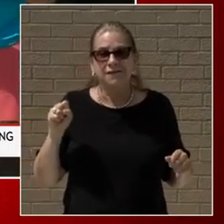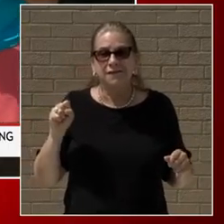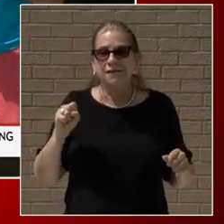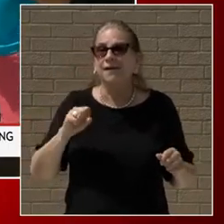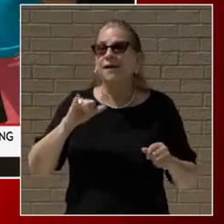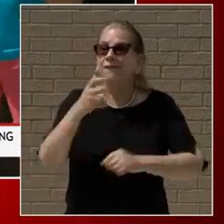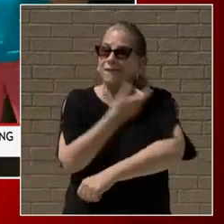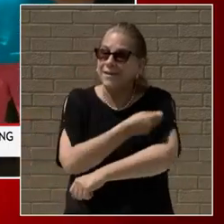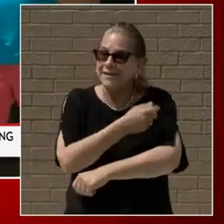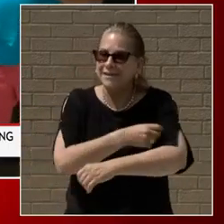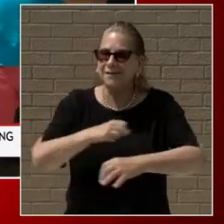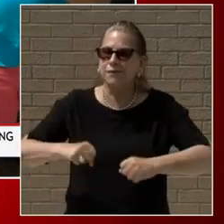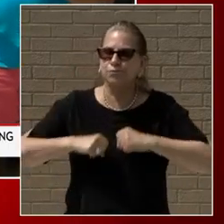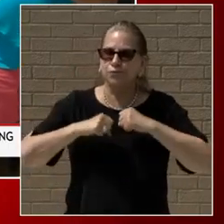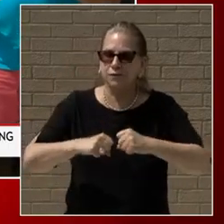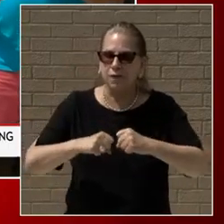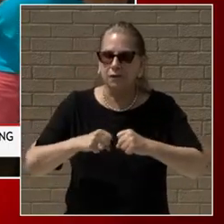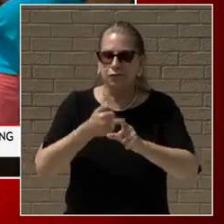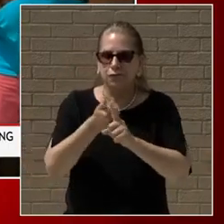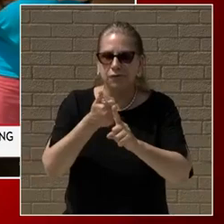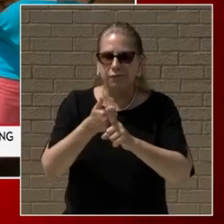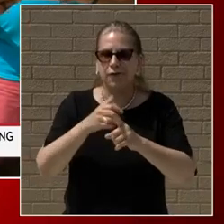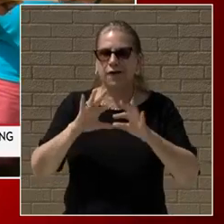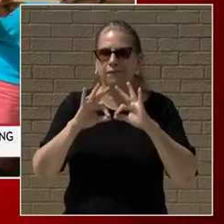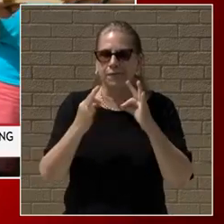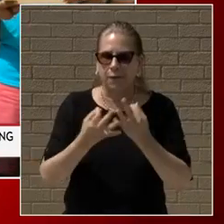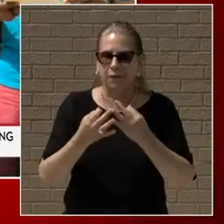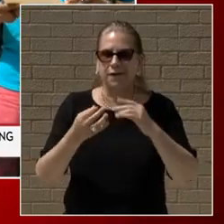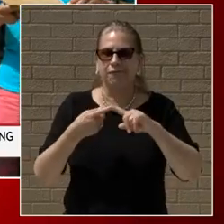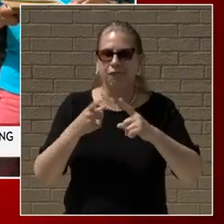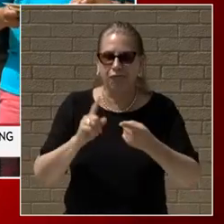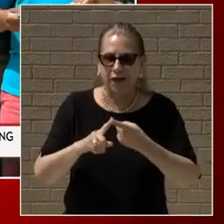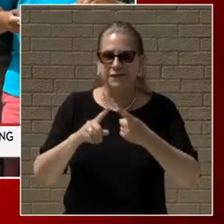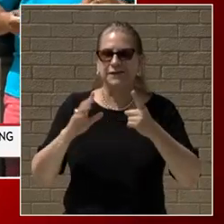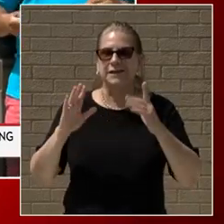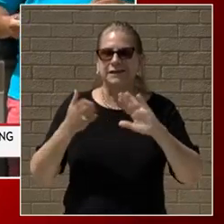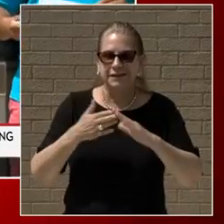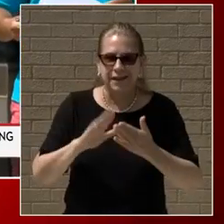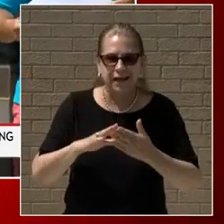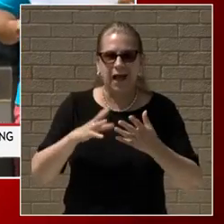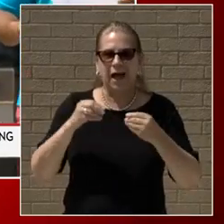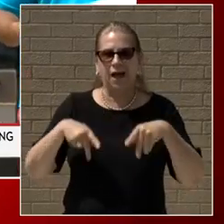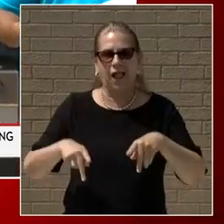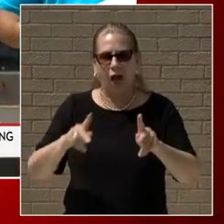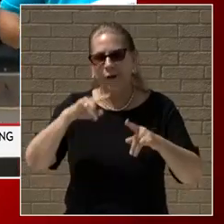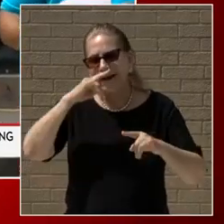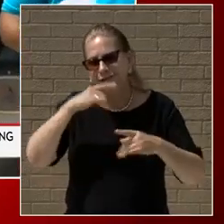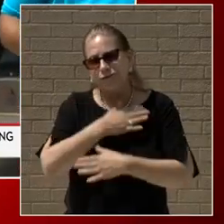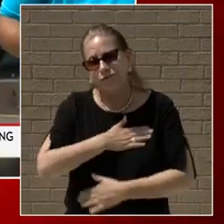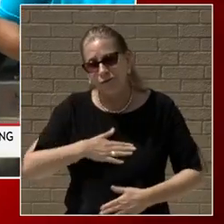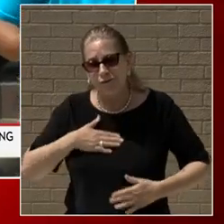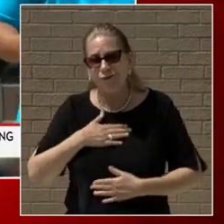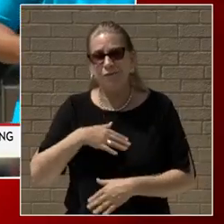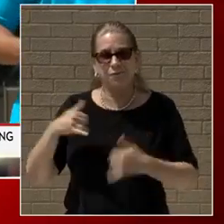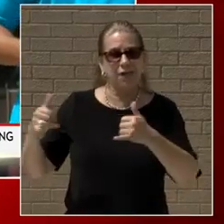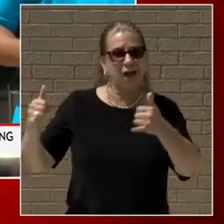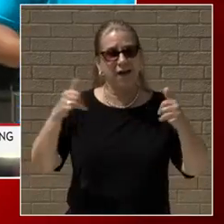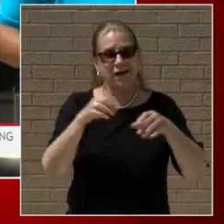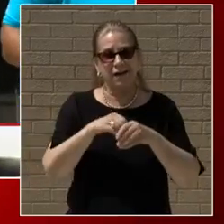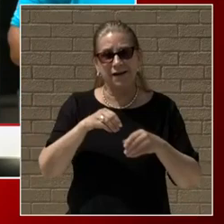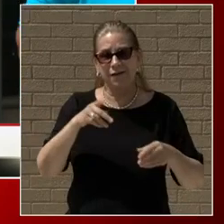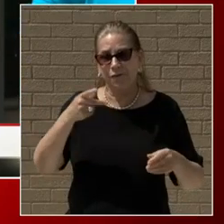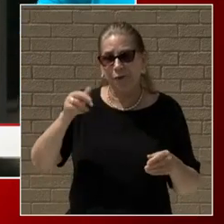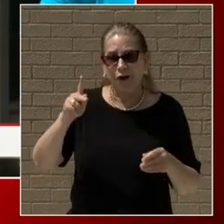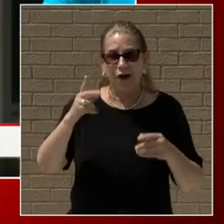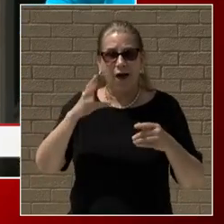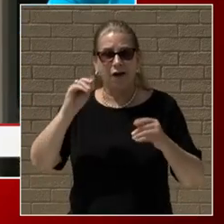families and protect our city, make sure our kids can enjoy parks and recreation and camps, make sure